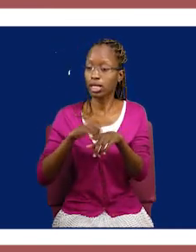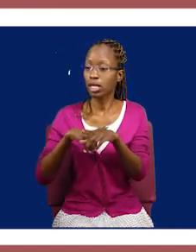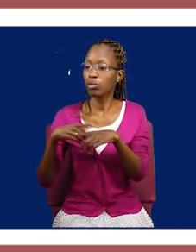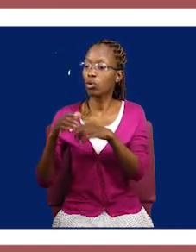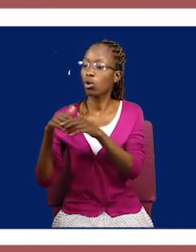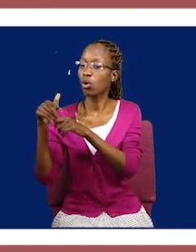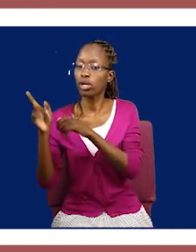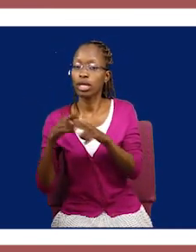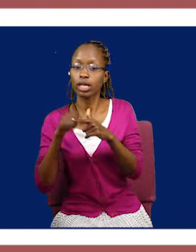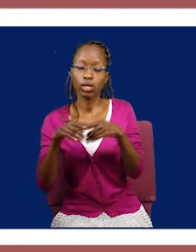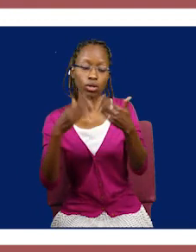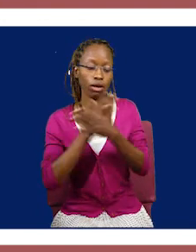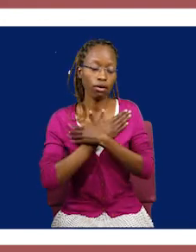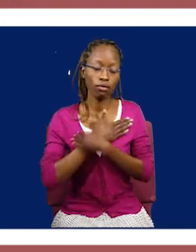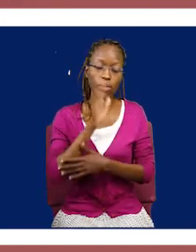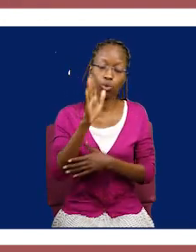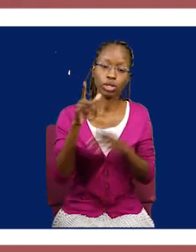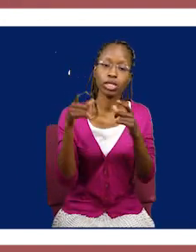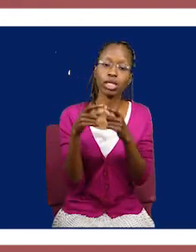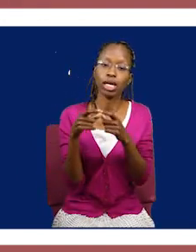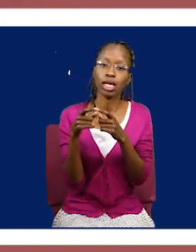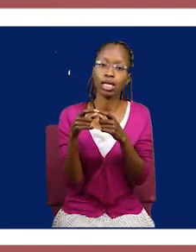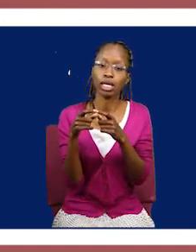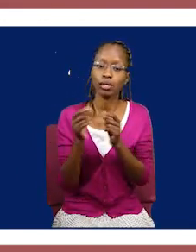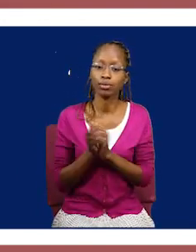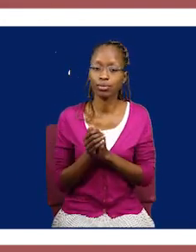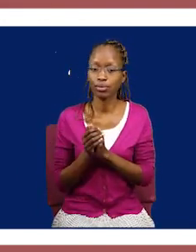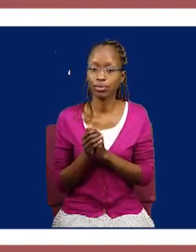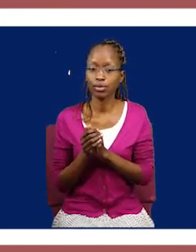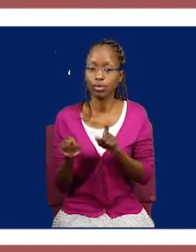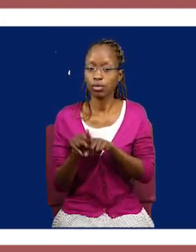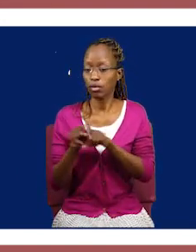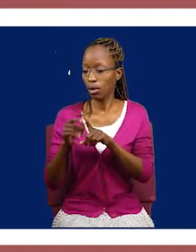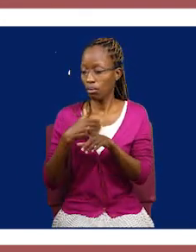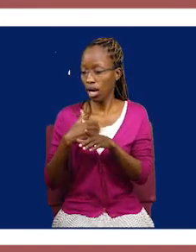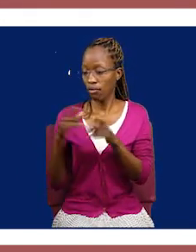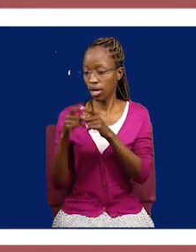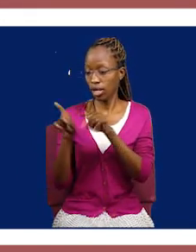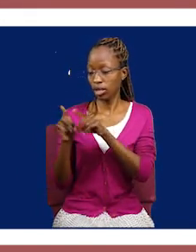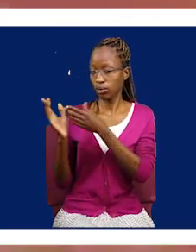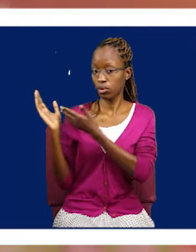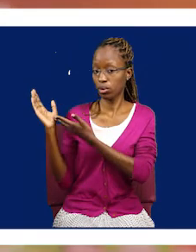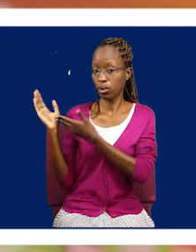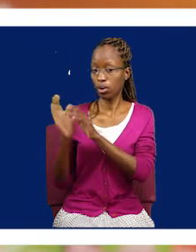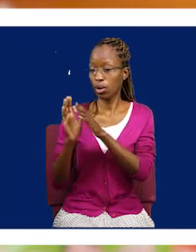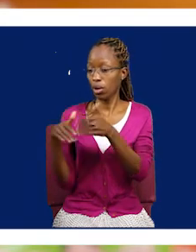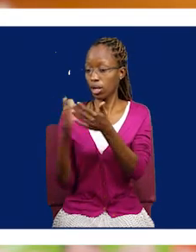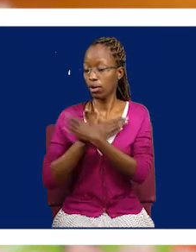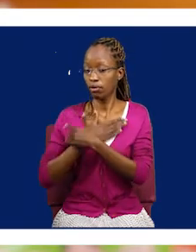out, you give your friends those cards. Like I have a card here. So I'll